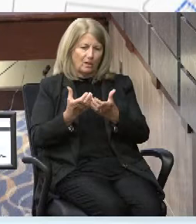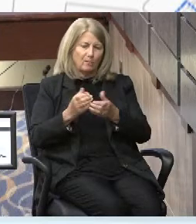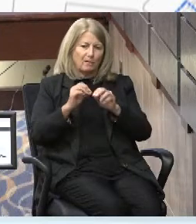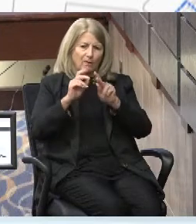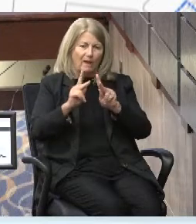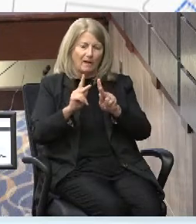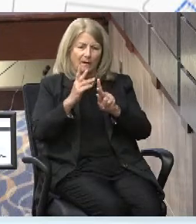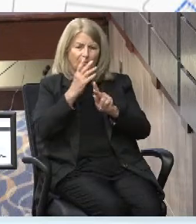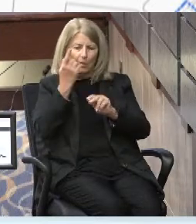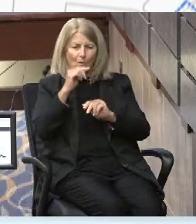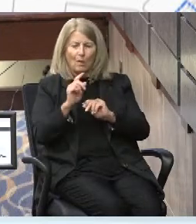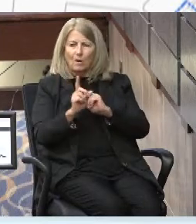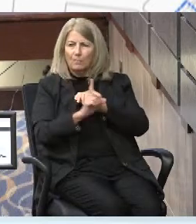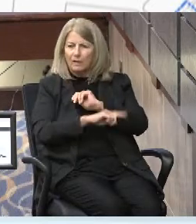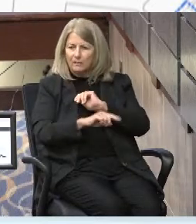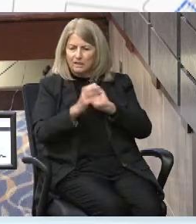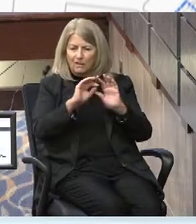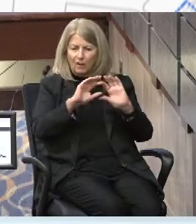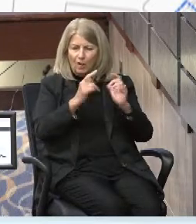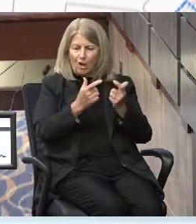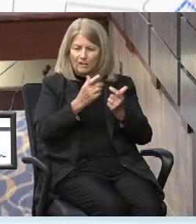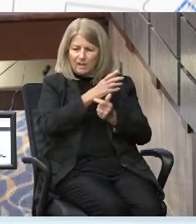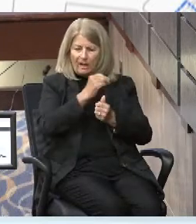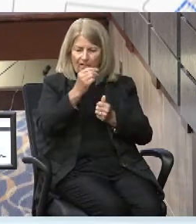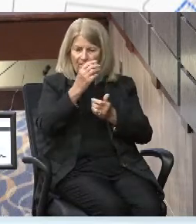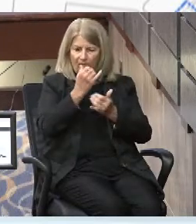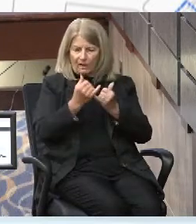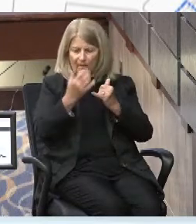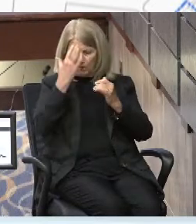penalties, providing severability clause, and finally determining that which this